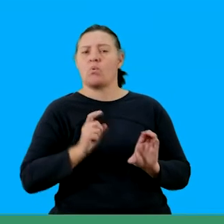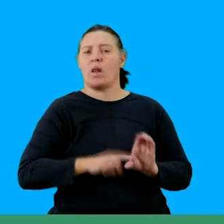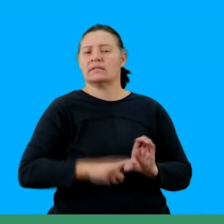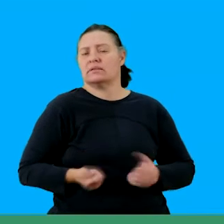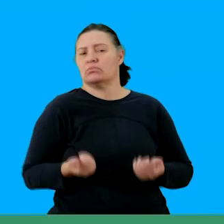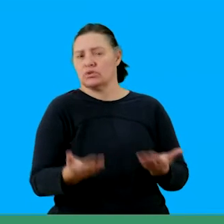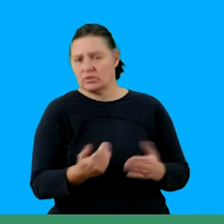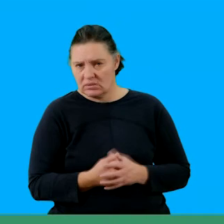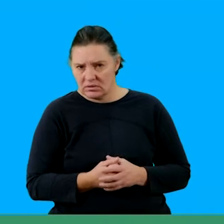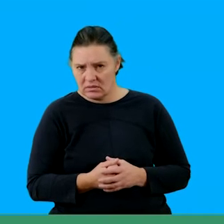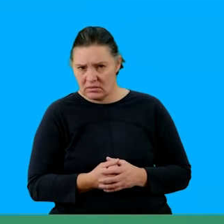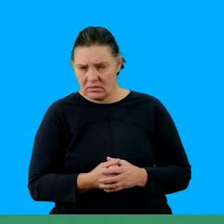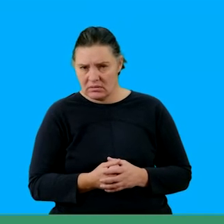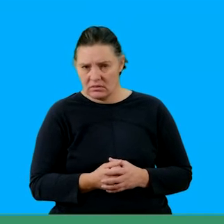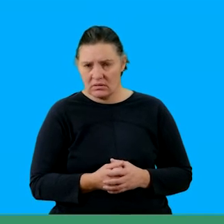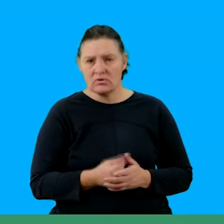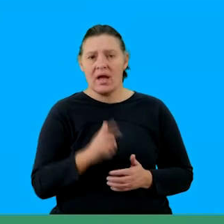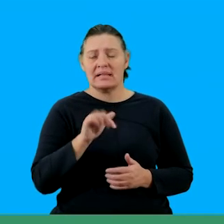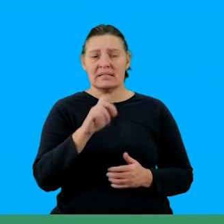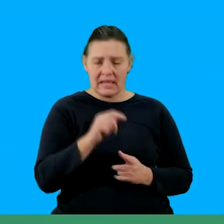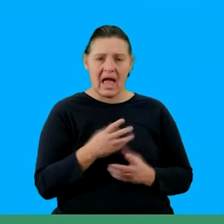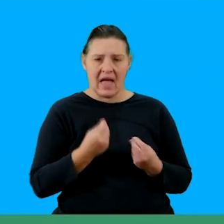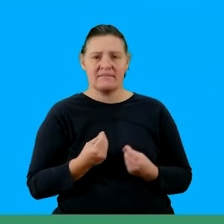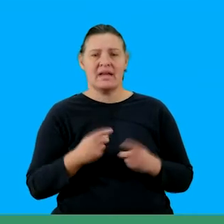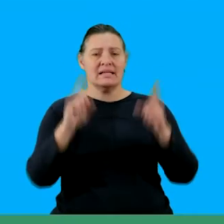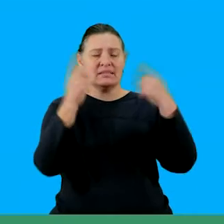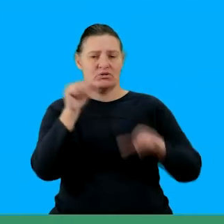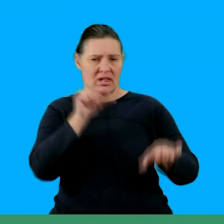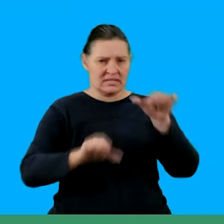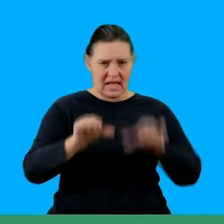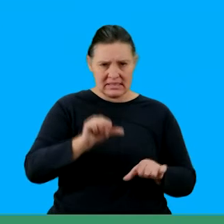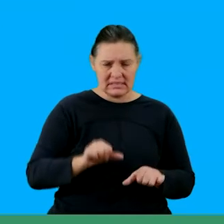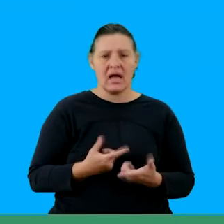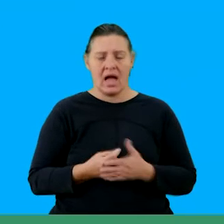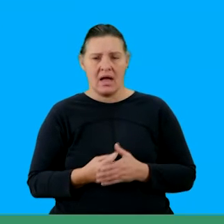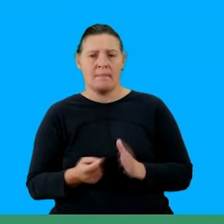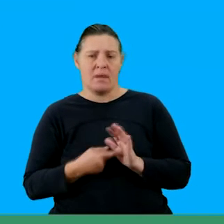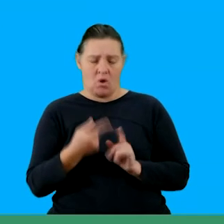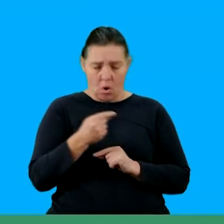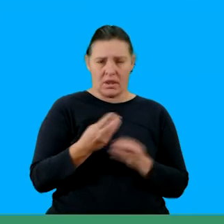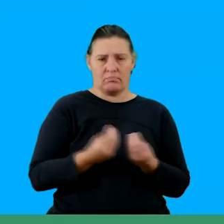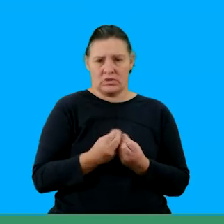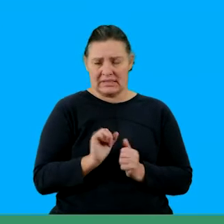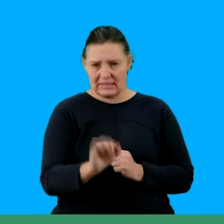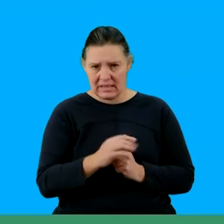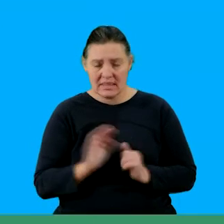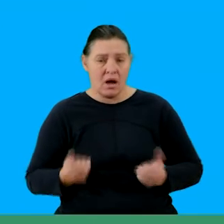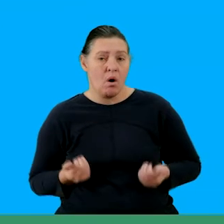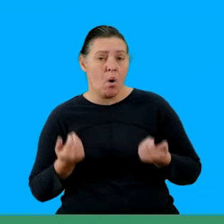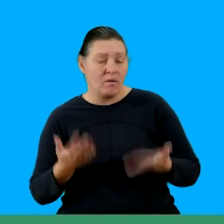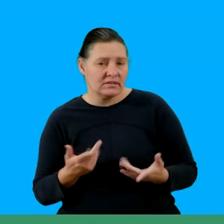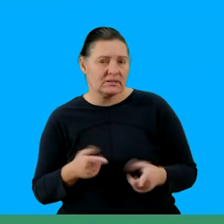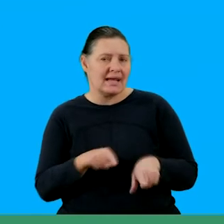quality? Supremo Mining Ltd uses special signs and marks on their products. They